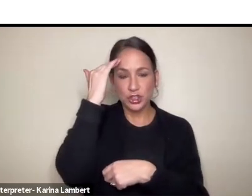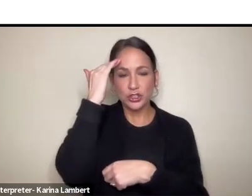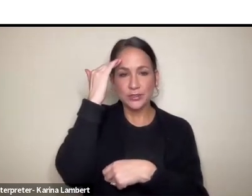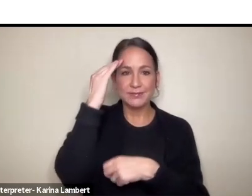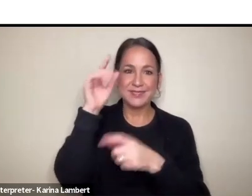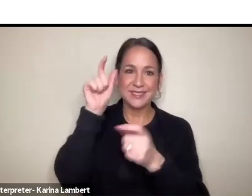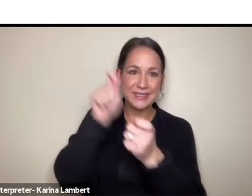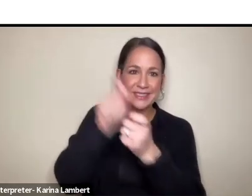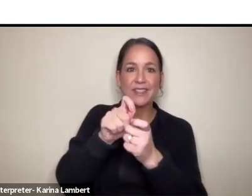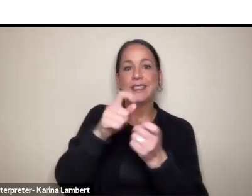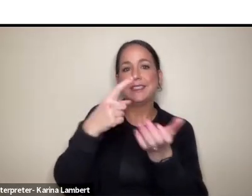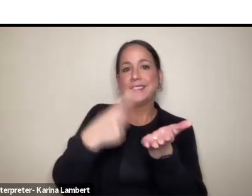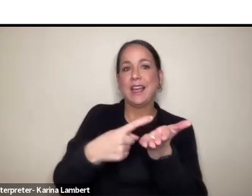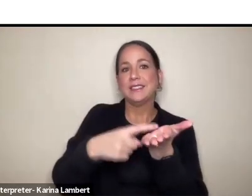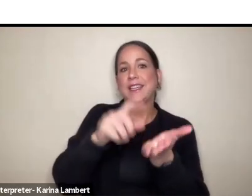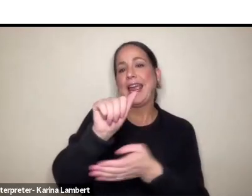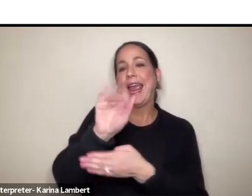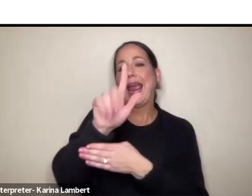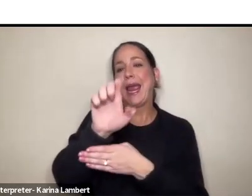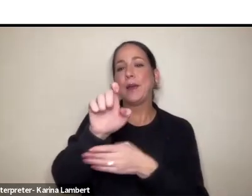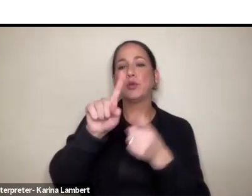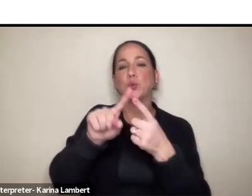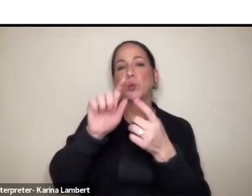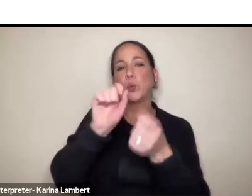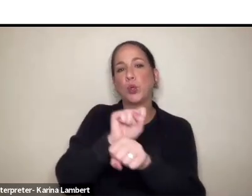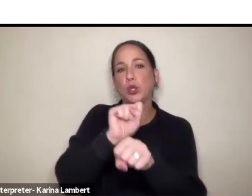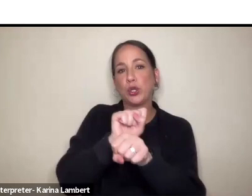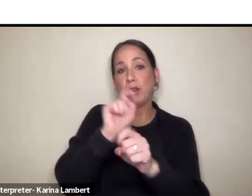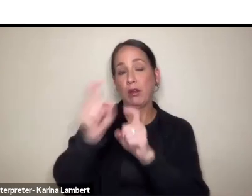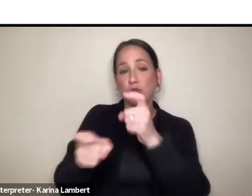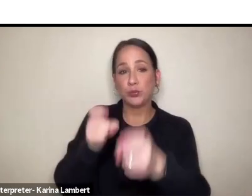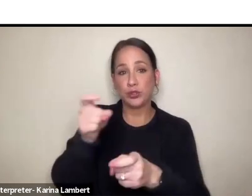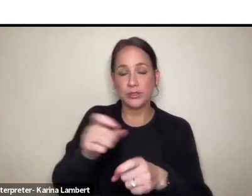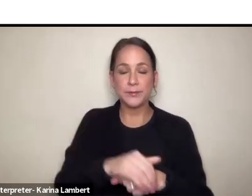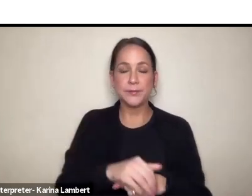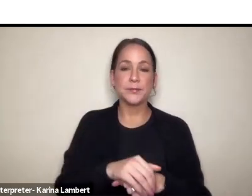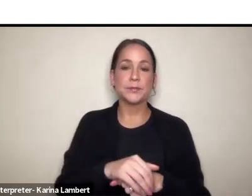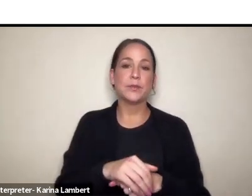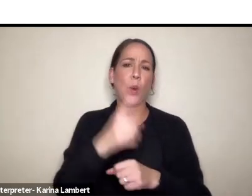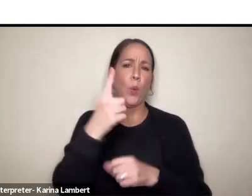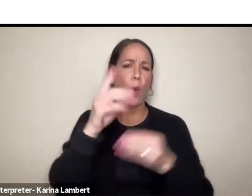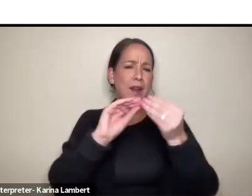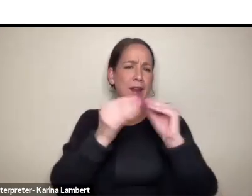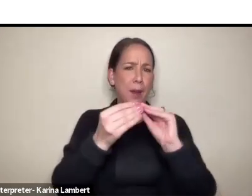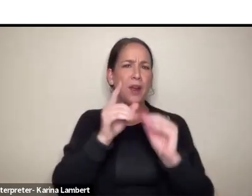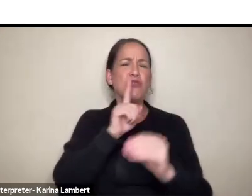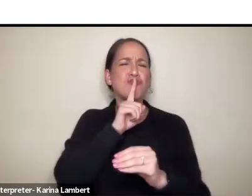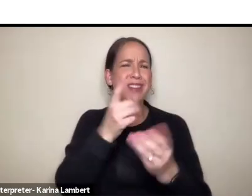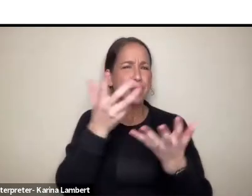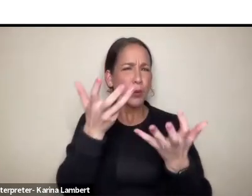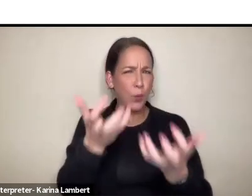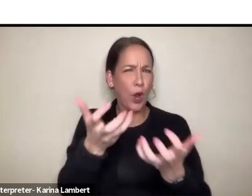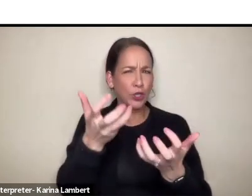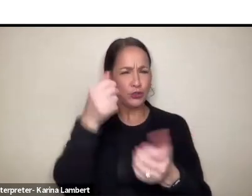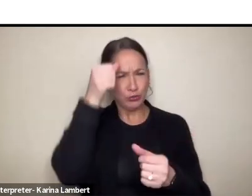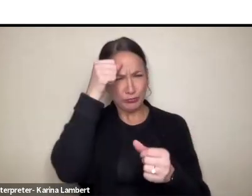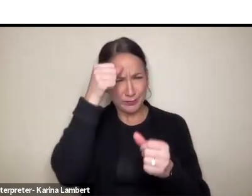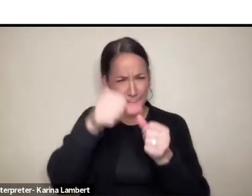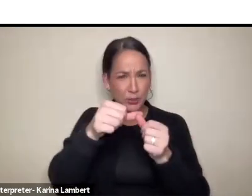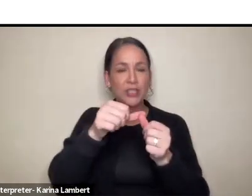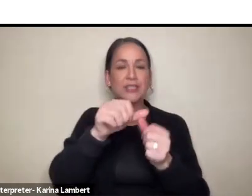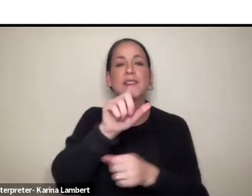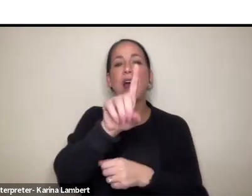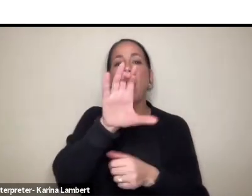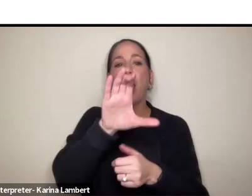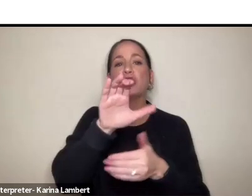contributions. The other number I want you to really keep in your mind is the $100,000 ABLE account balance. This is